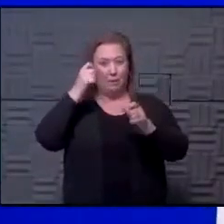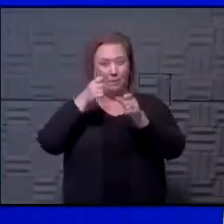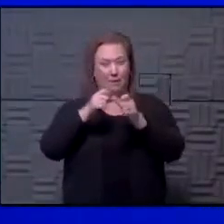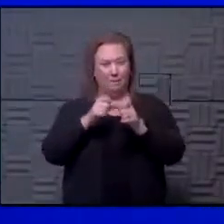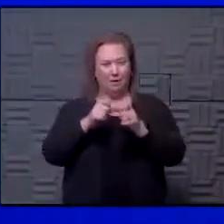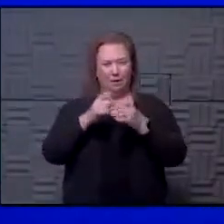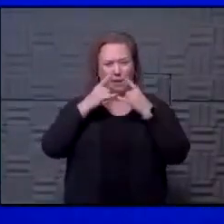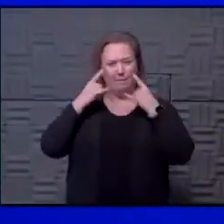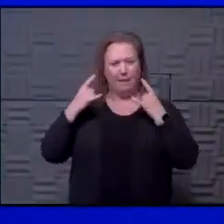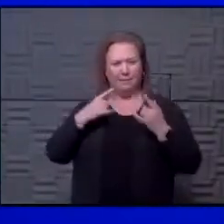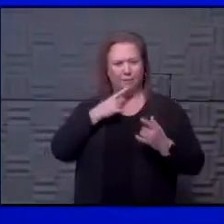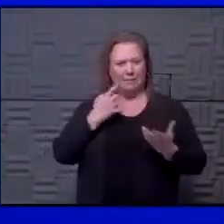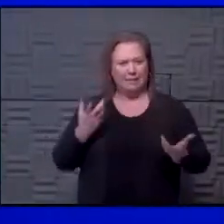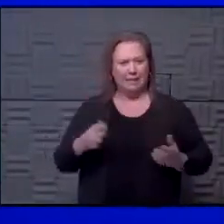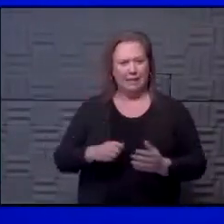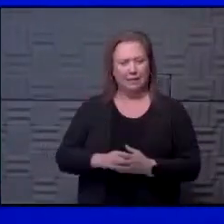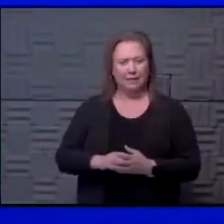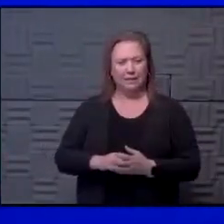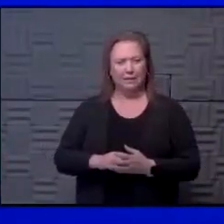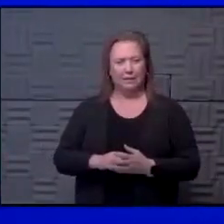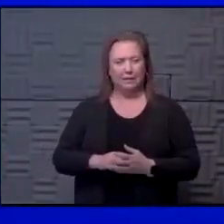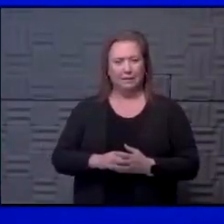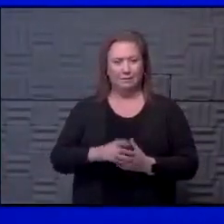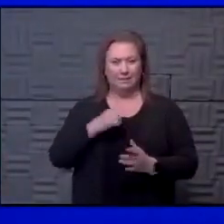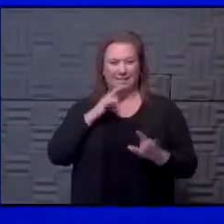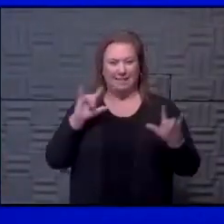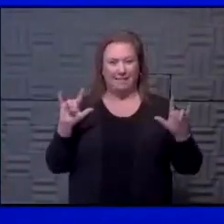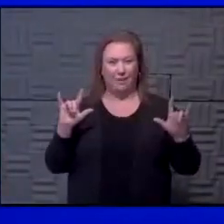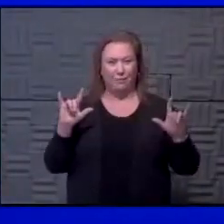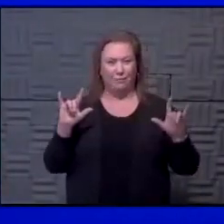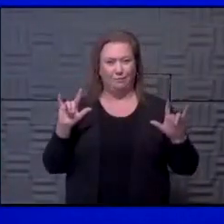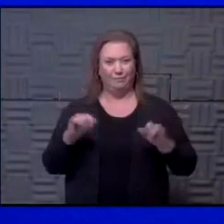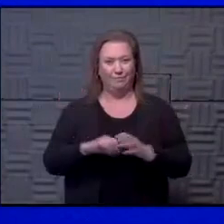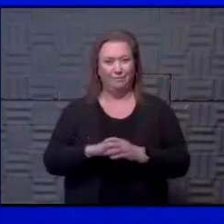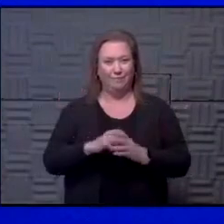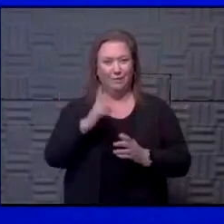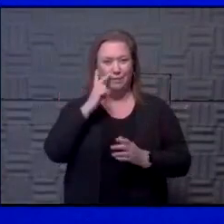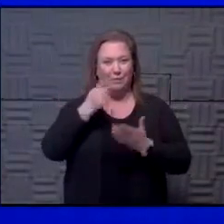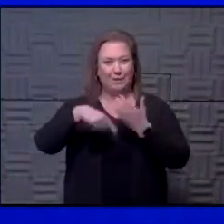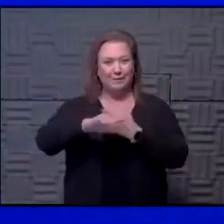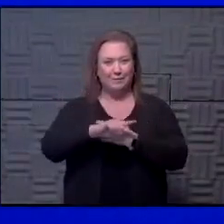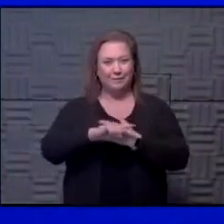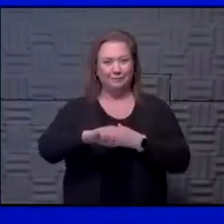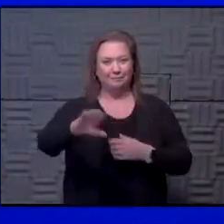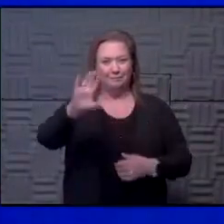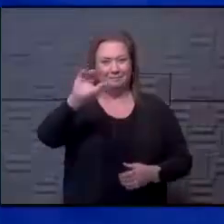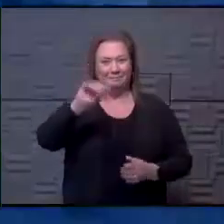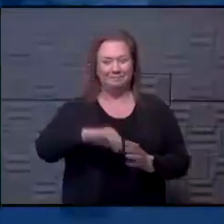does that mask really say? It says, I love you. We'll see you next week.